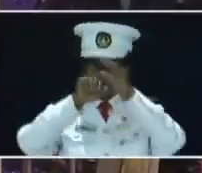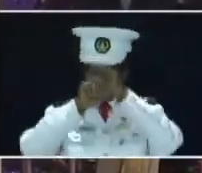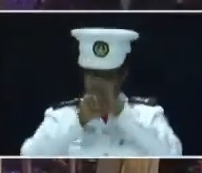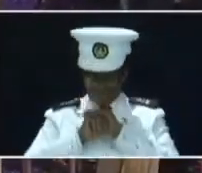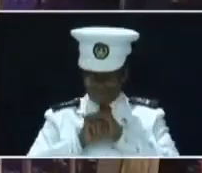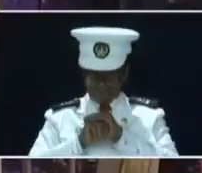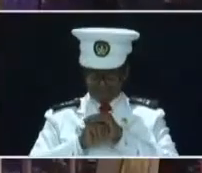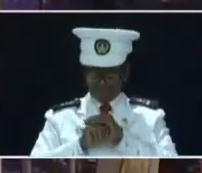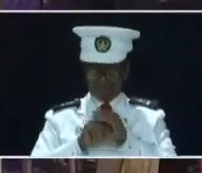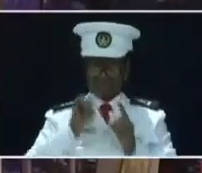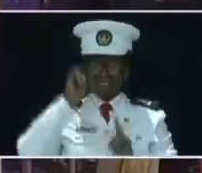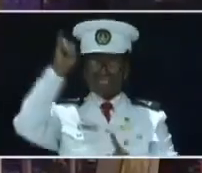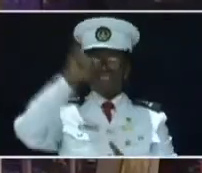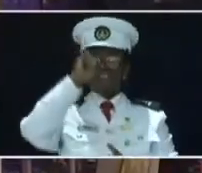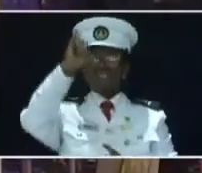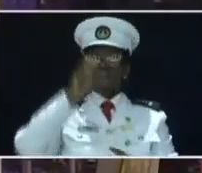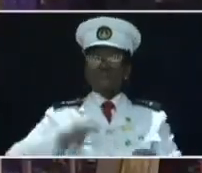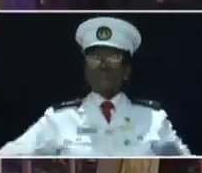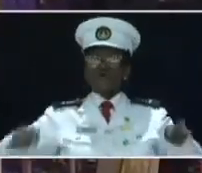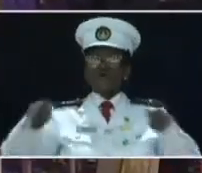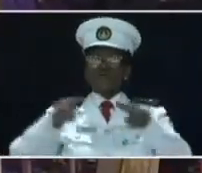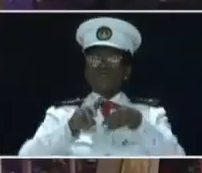He's worthy to be praised.